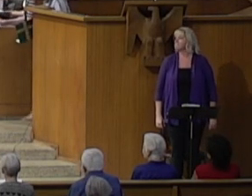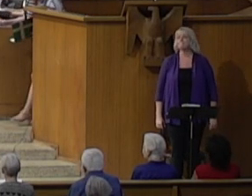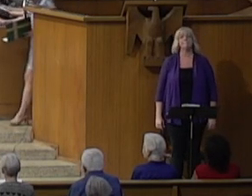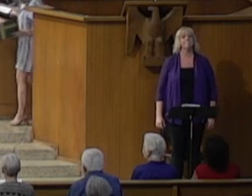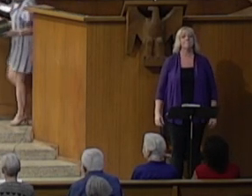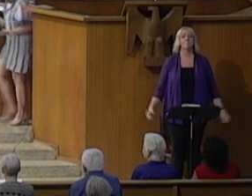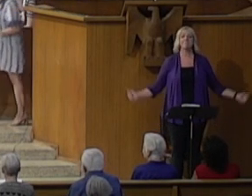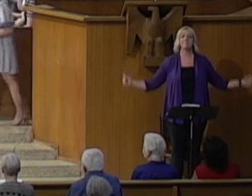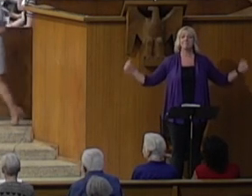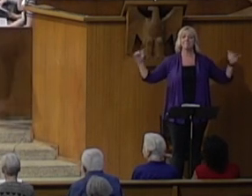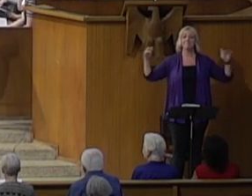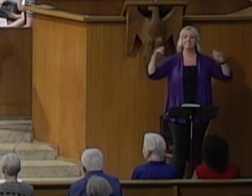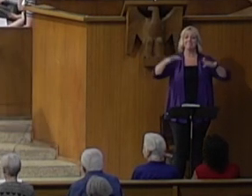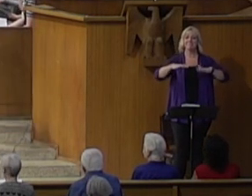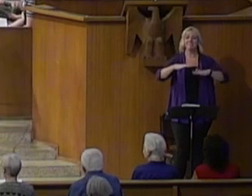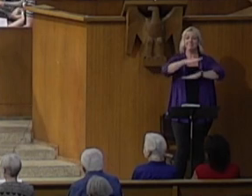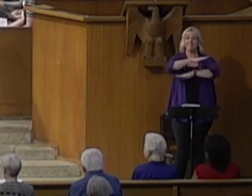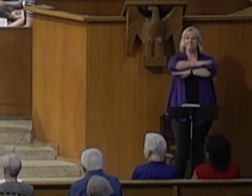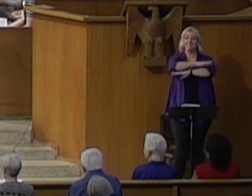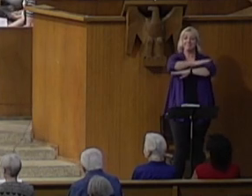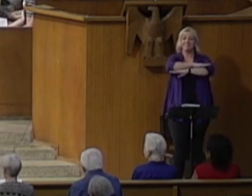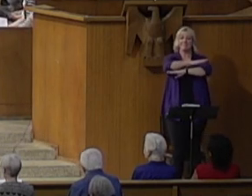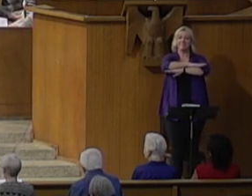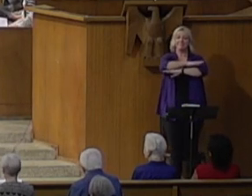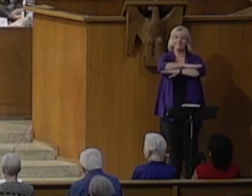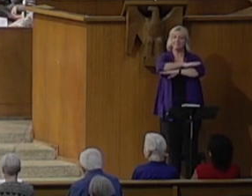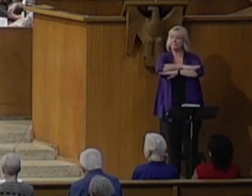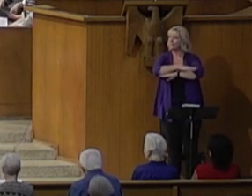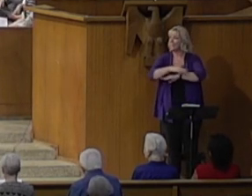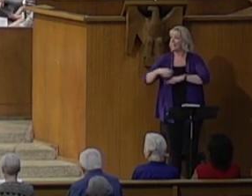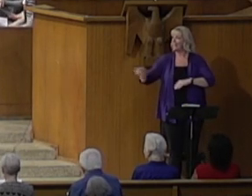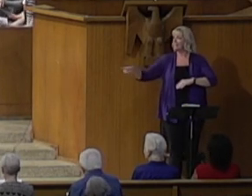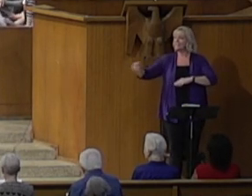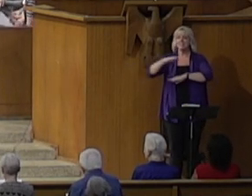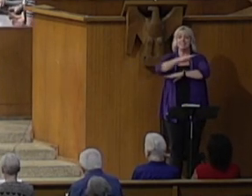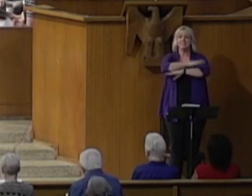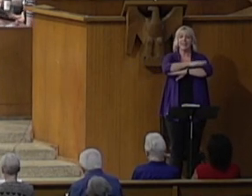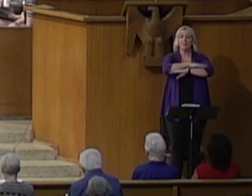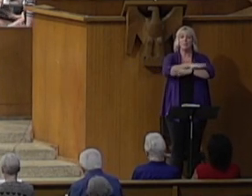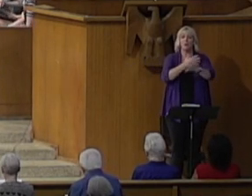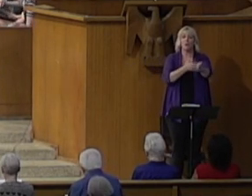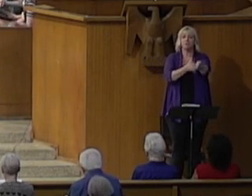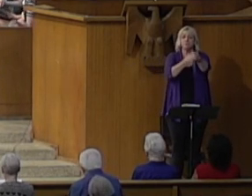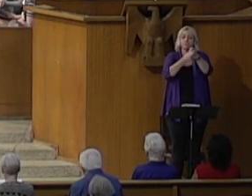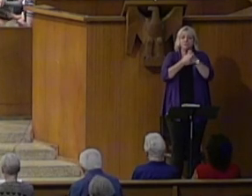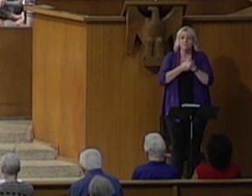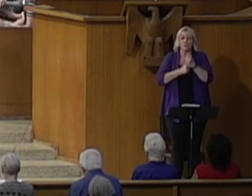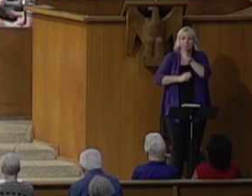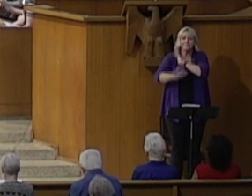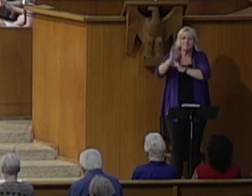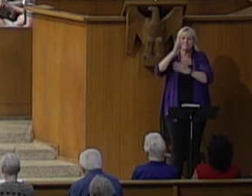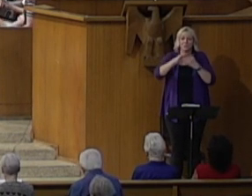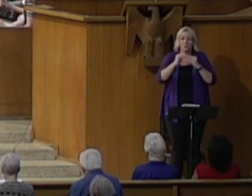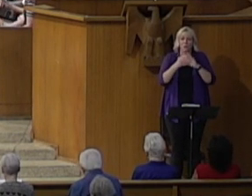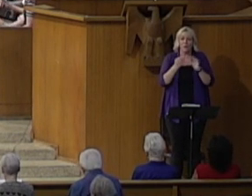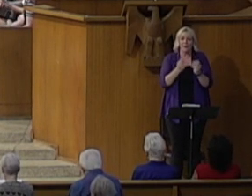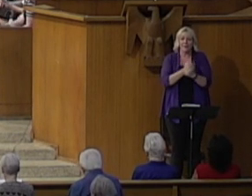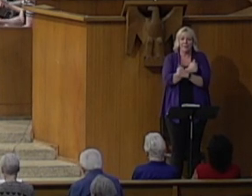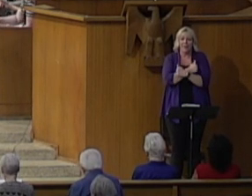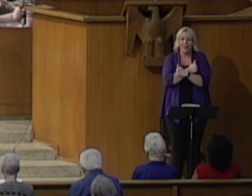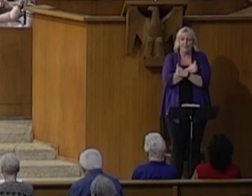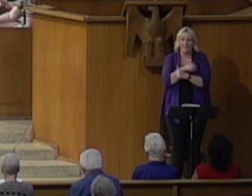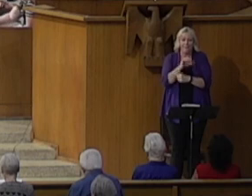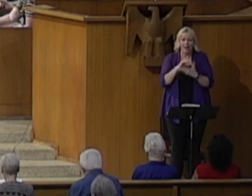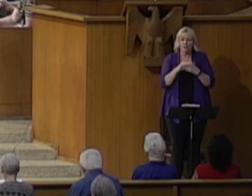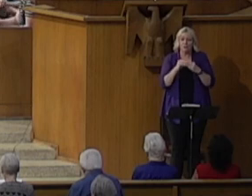Come to a communion table that draws us into an ancient story of love, a story across the